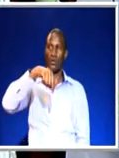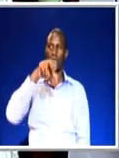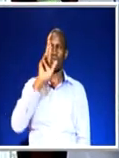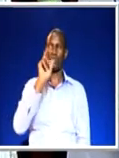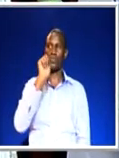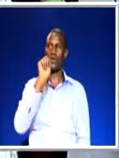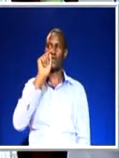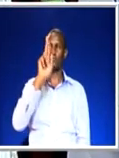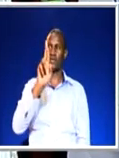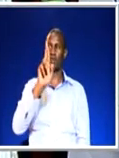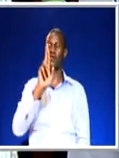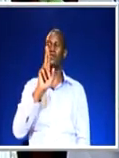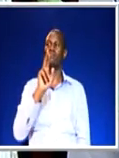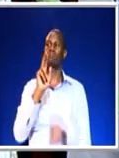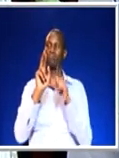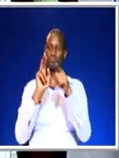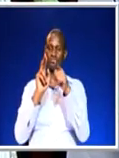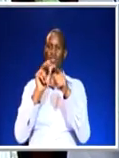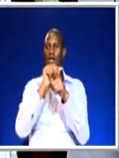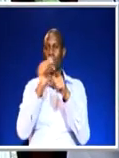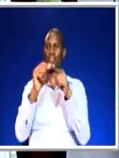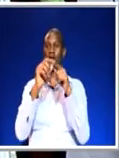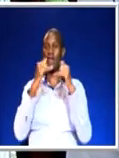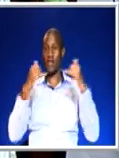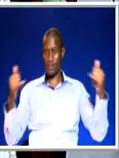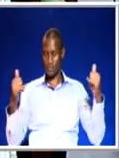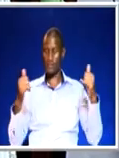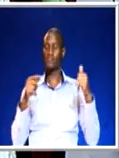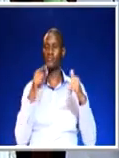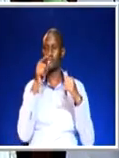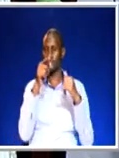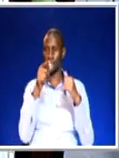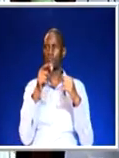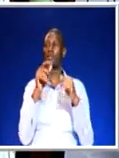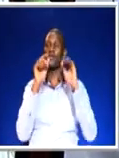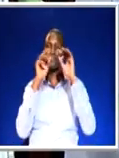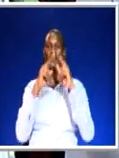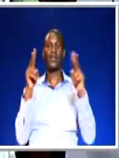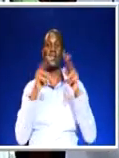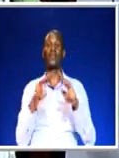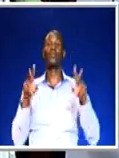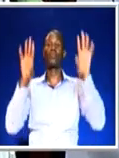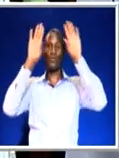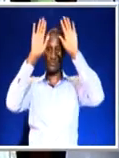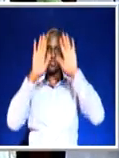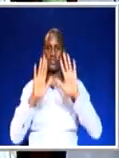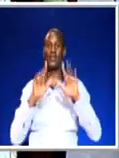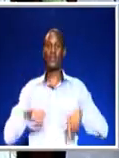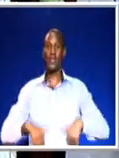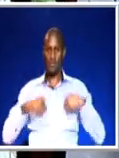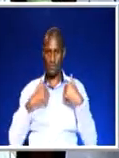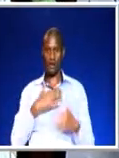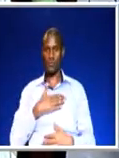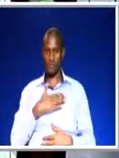another line of latitude. The equator is very important in our lives.